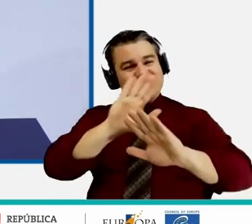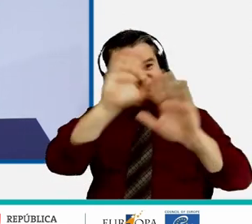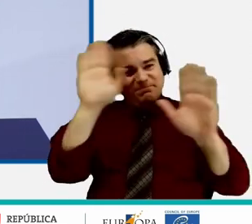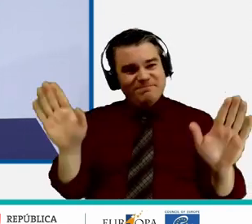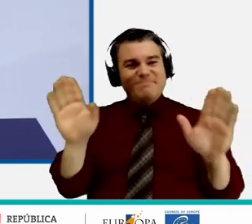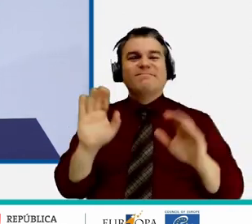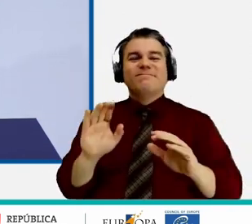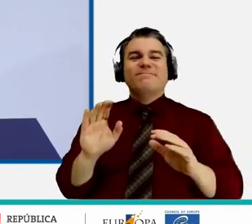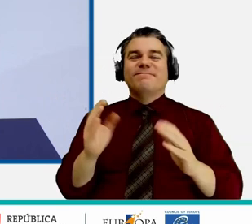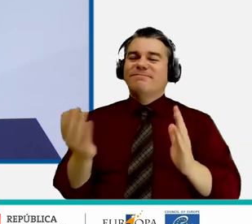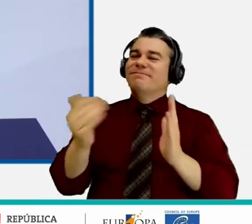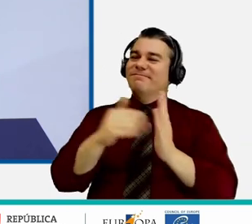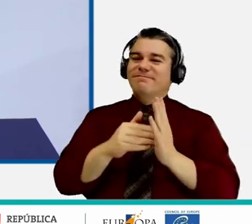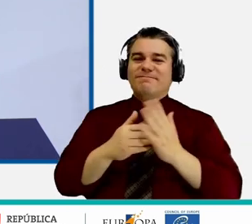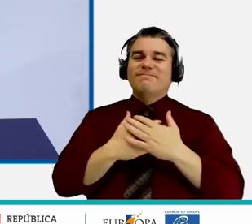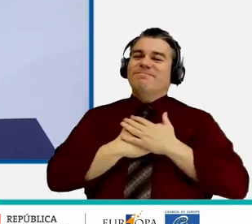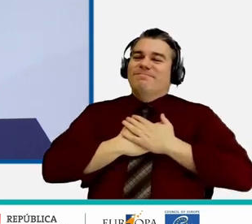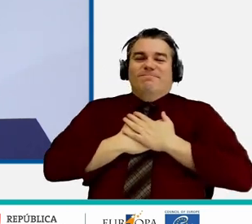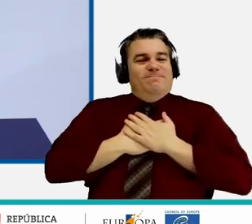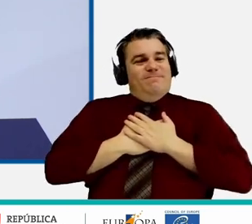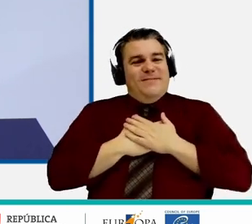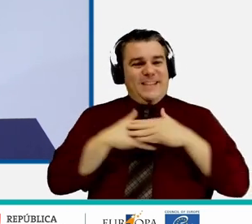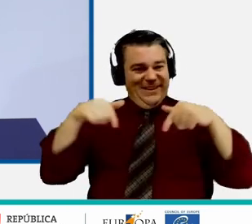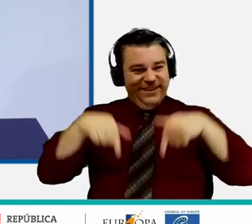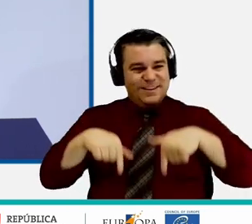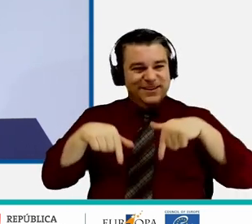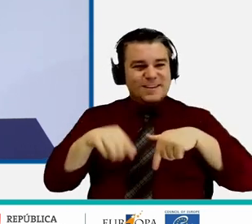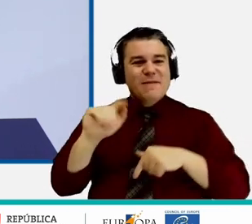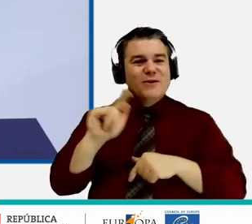tell again how much proud we are here in Matosinhos to